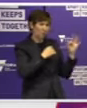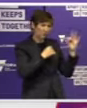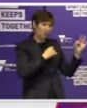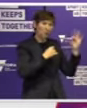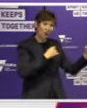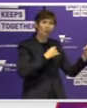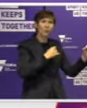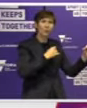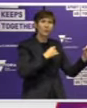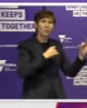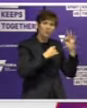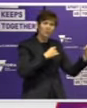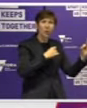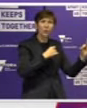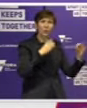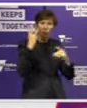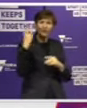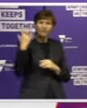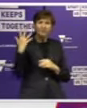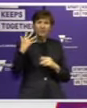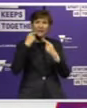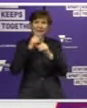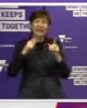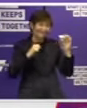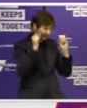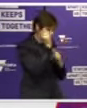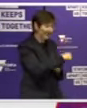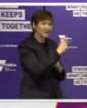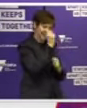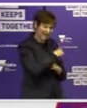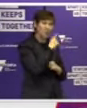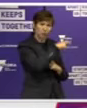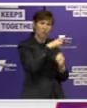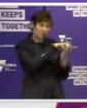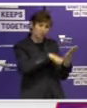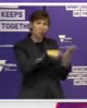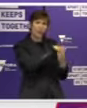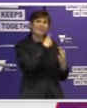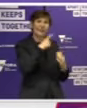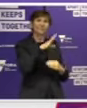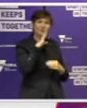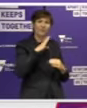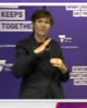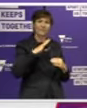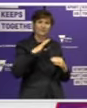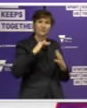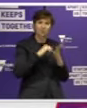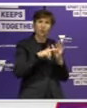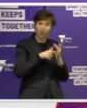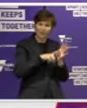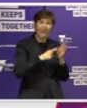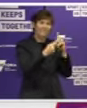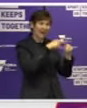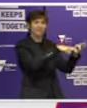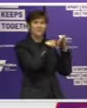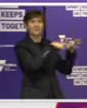No such announcement was made at 3:15 that day. Yes, there was. No. In your transcript, you mentioned private security. Yes, and... And your press release, you mentioned